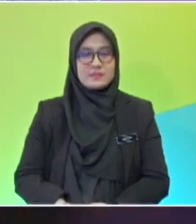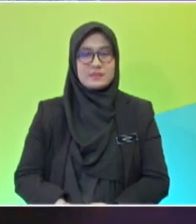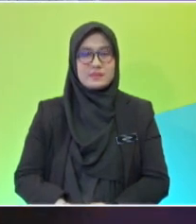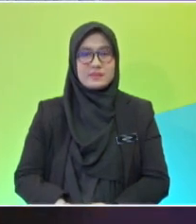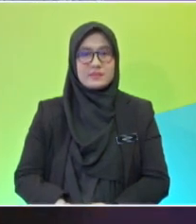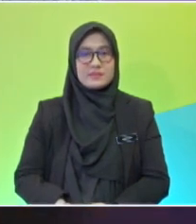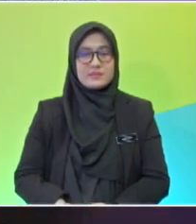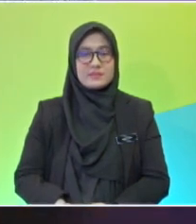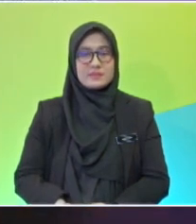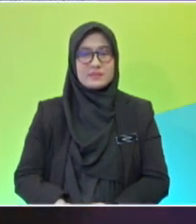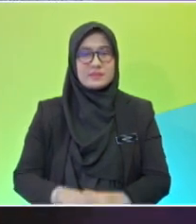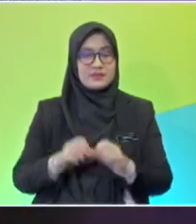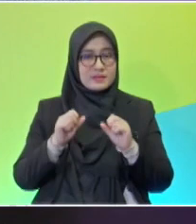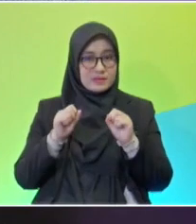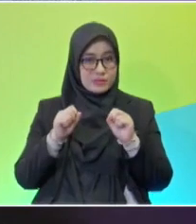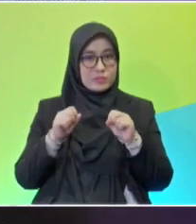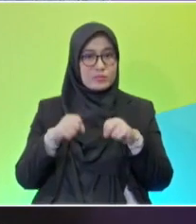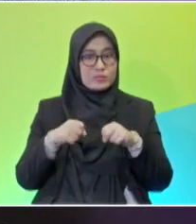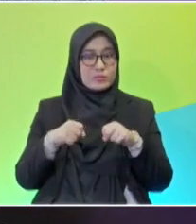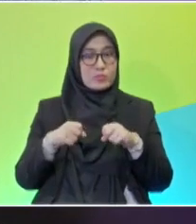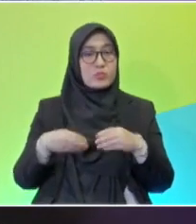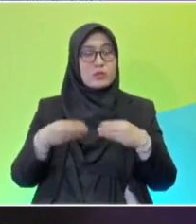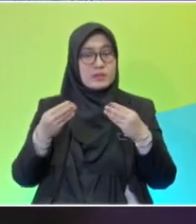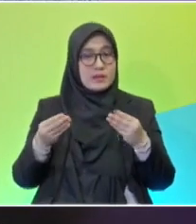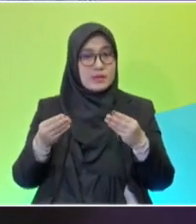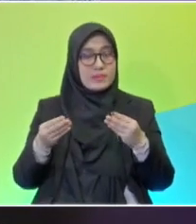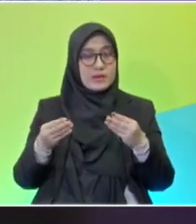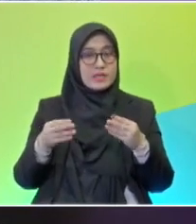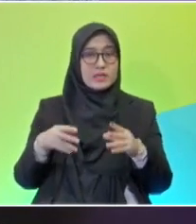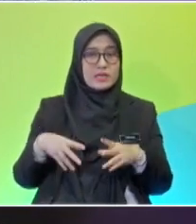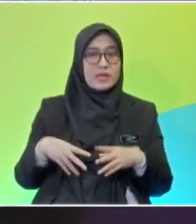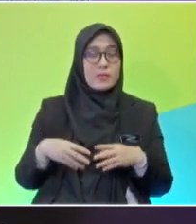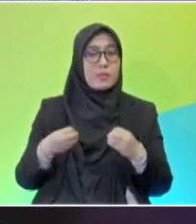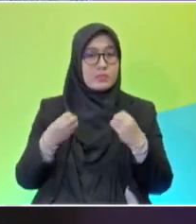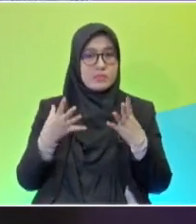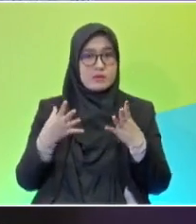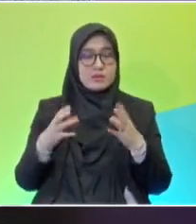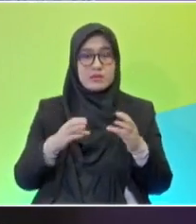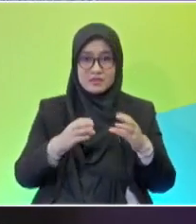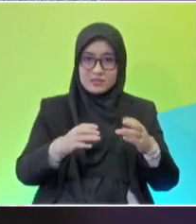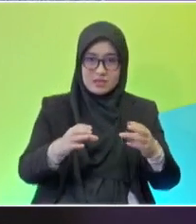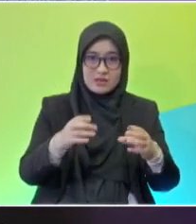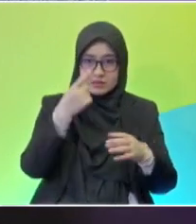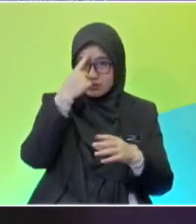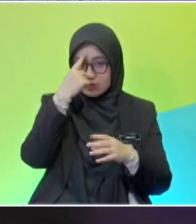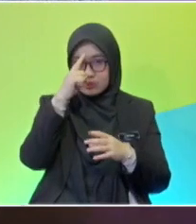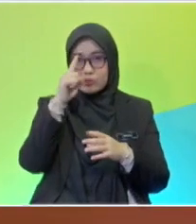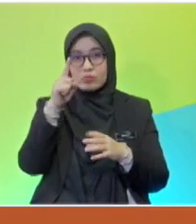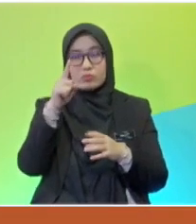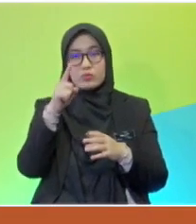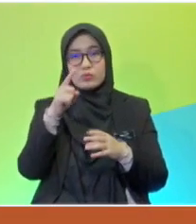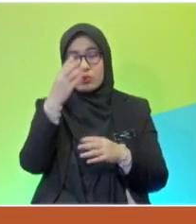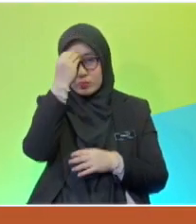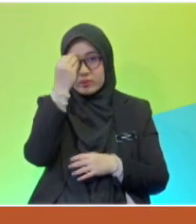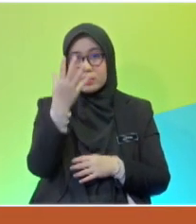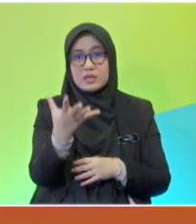variety of relevant details. Right. Relevant details. And then again, if you go down at the other bullets there, they